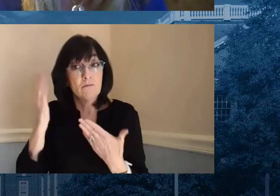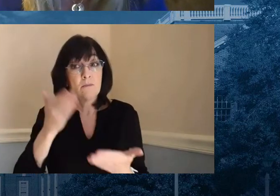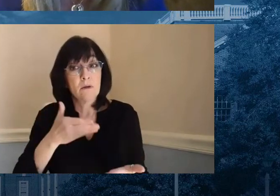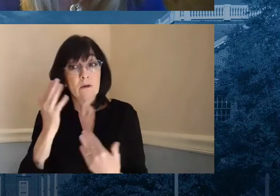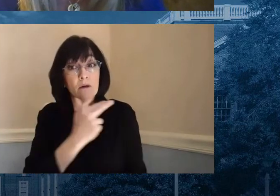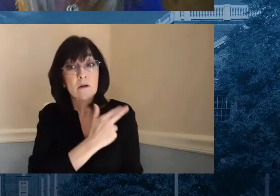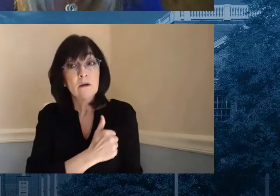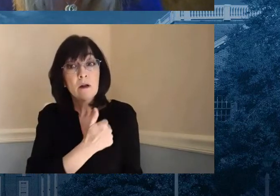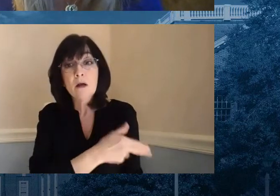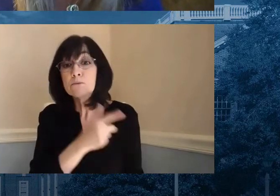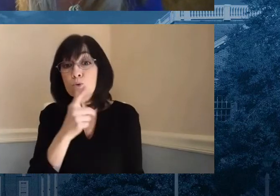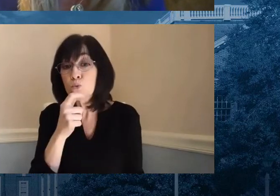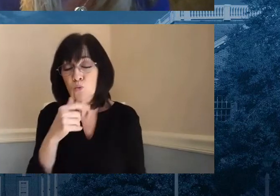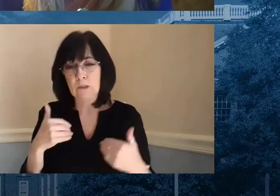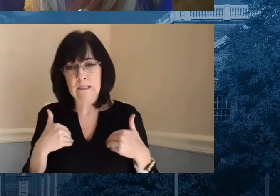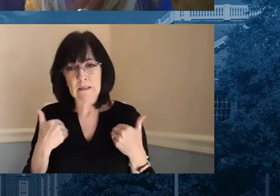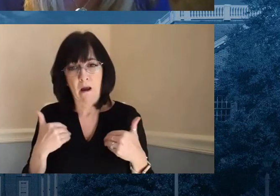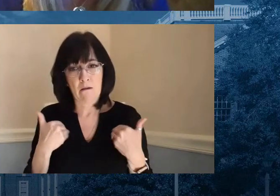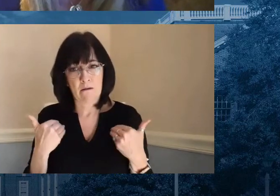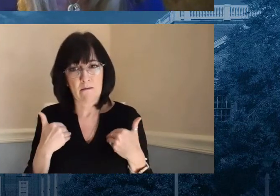as compared to